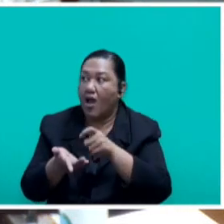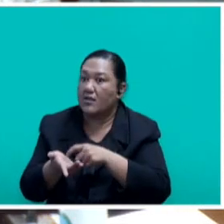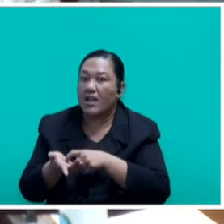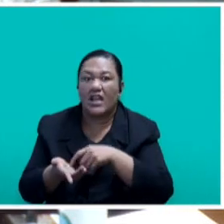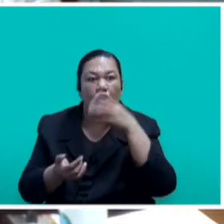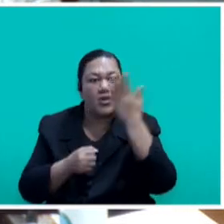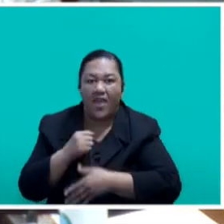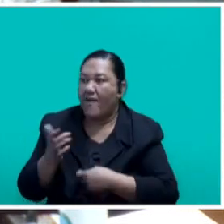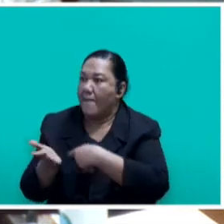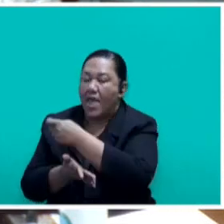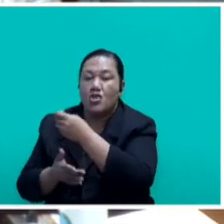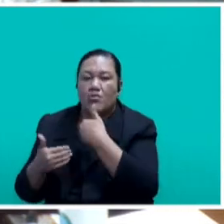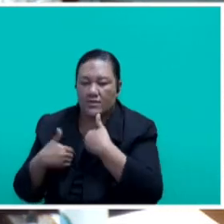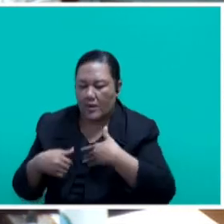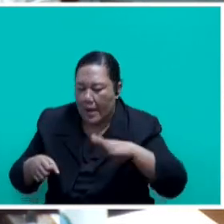sake.